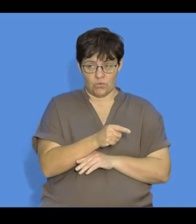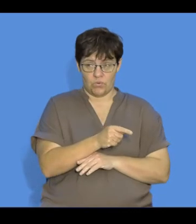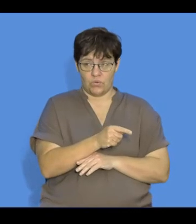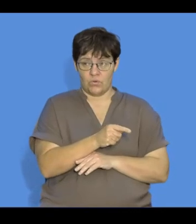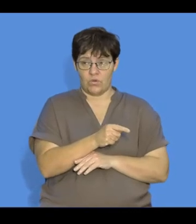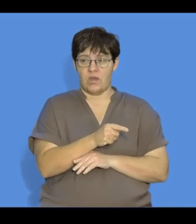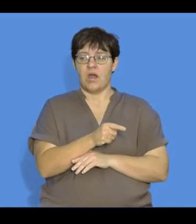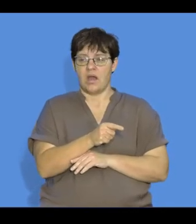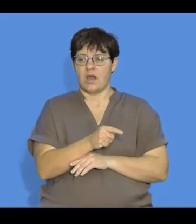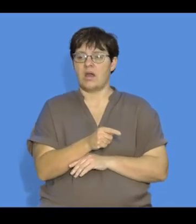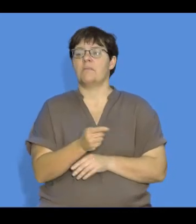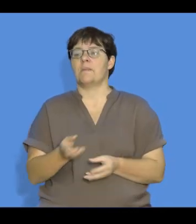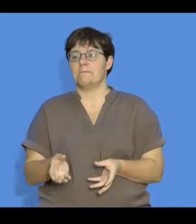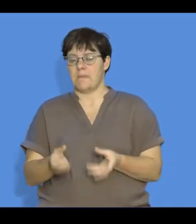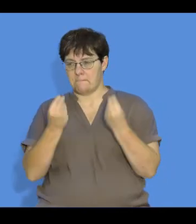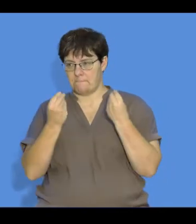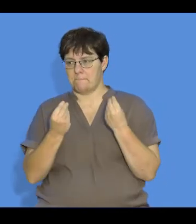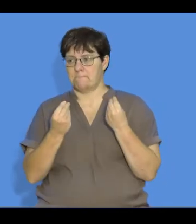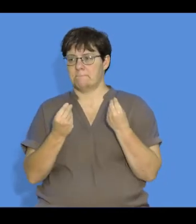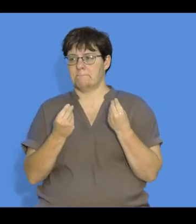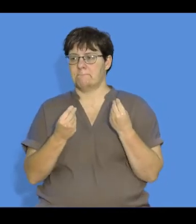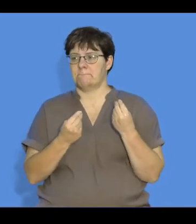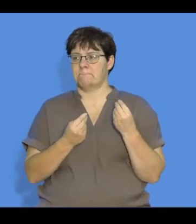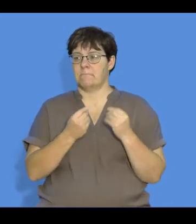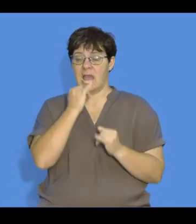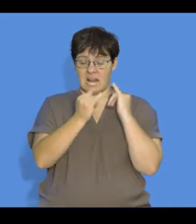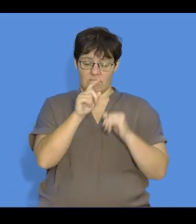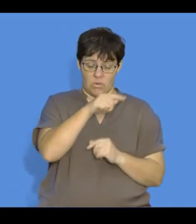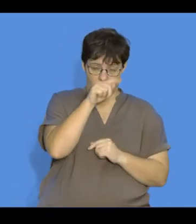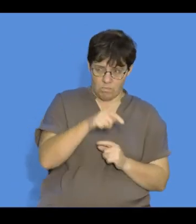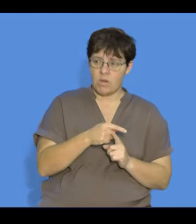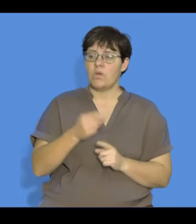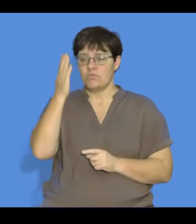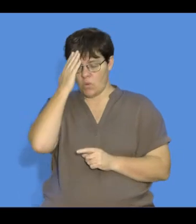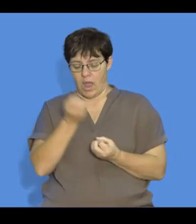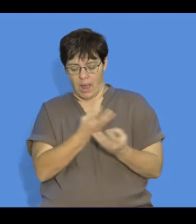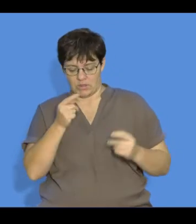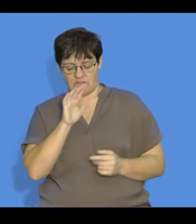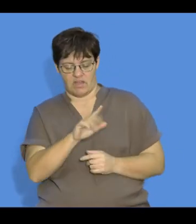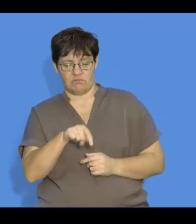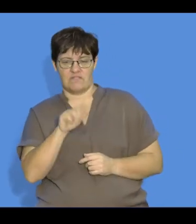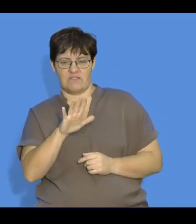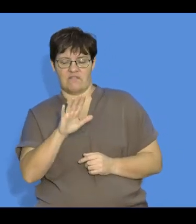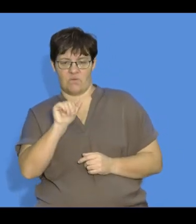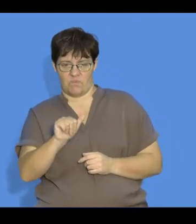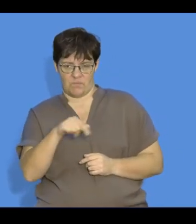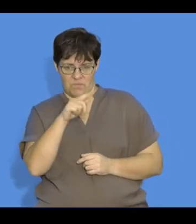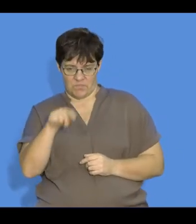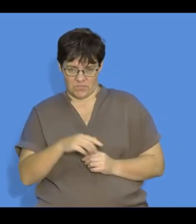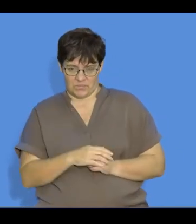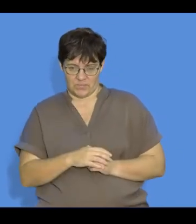the current that goes through the 5.5 ohm. But remember, the 11 is